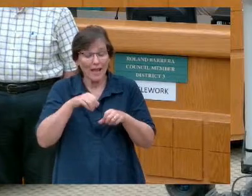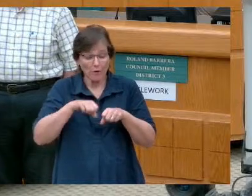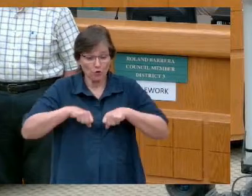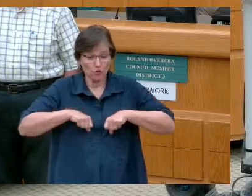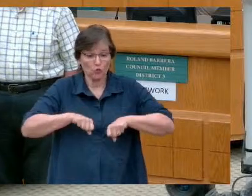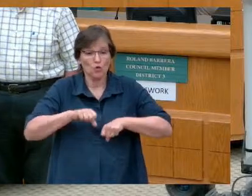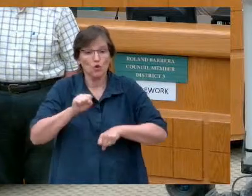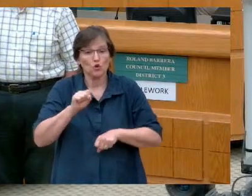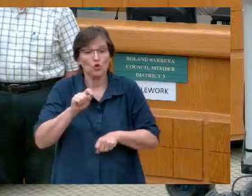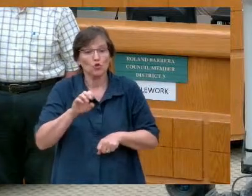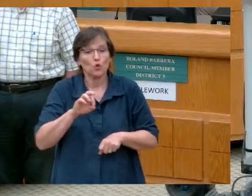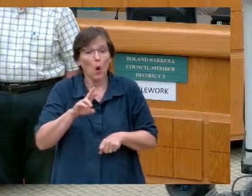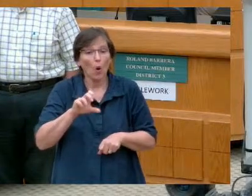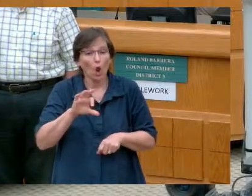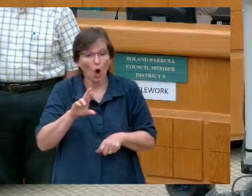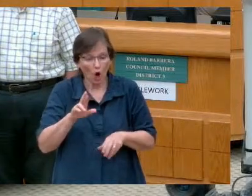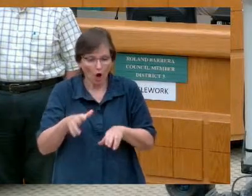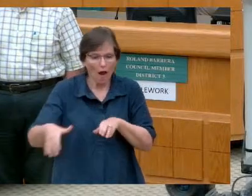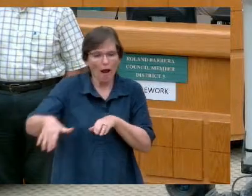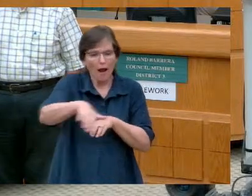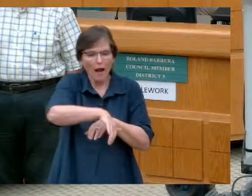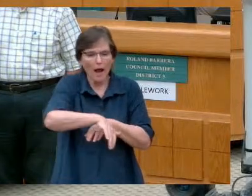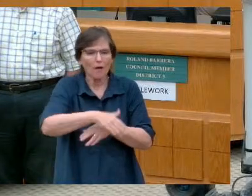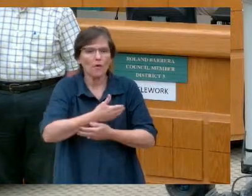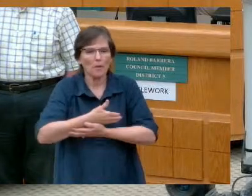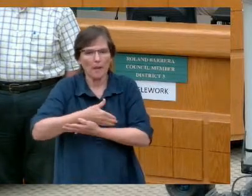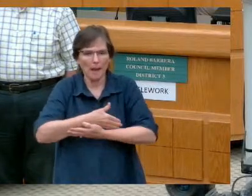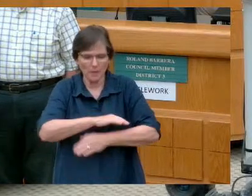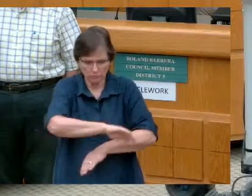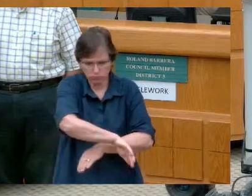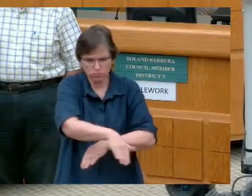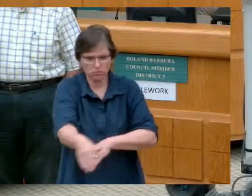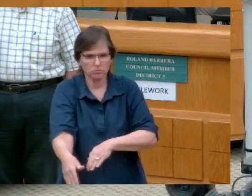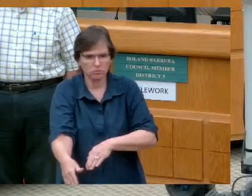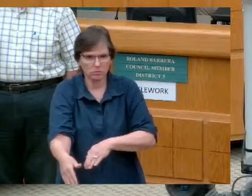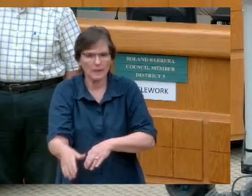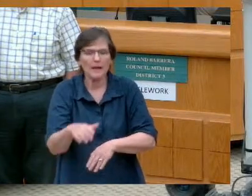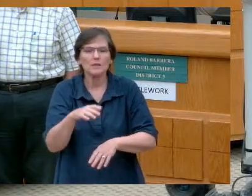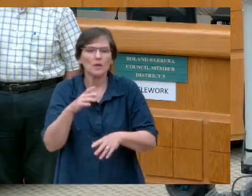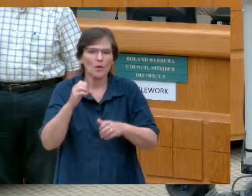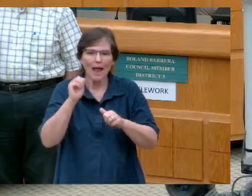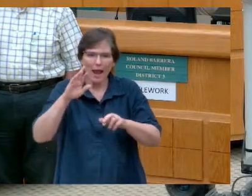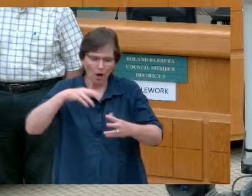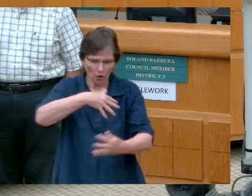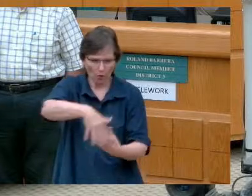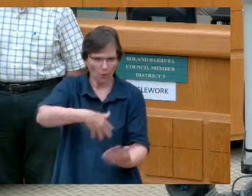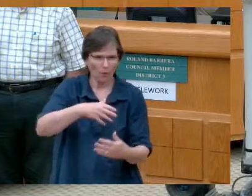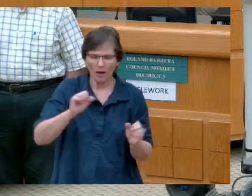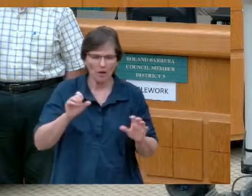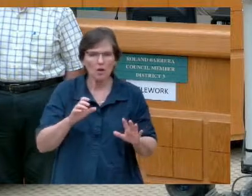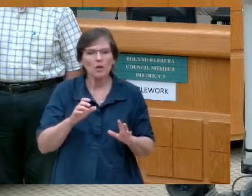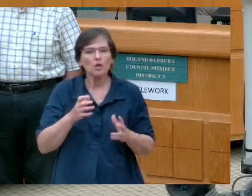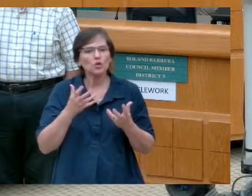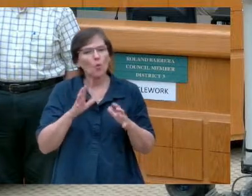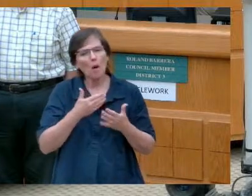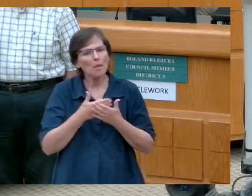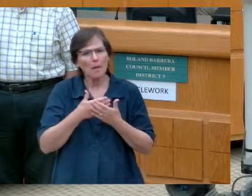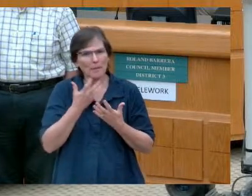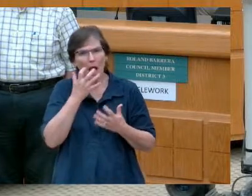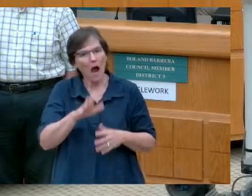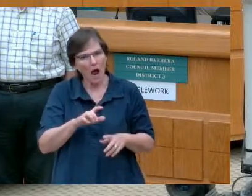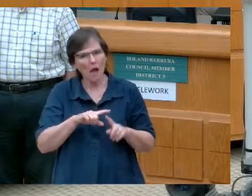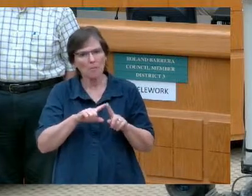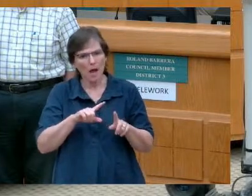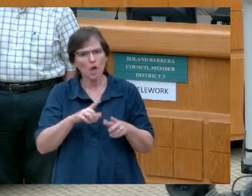There's a blanket over them. They need to make sure that they do the same types of things. They can't get too hot, but that they need to be covered